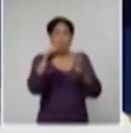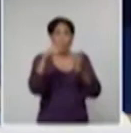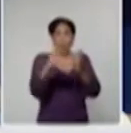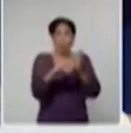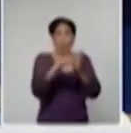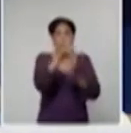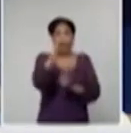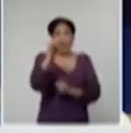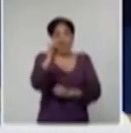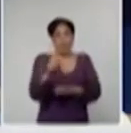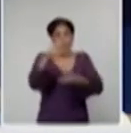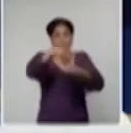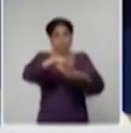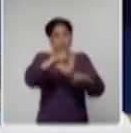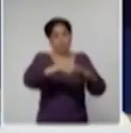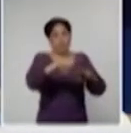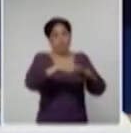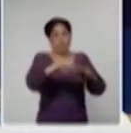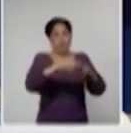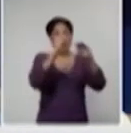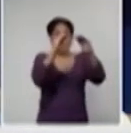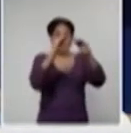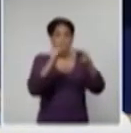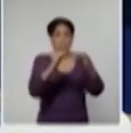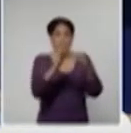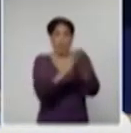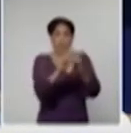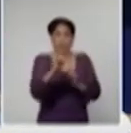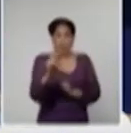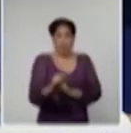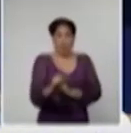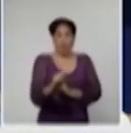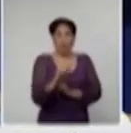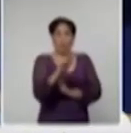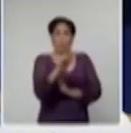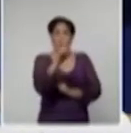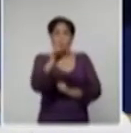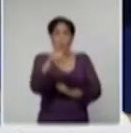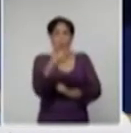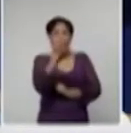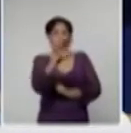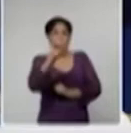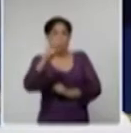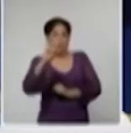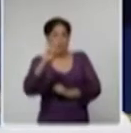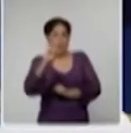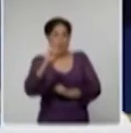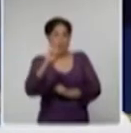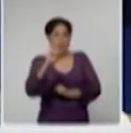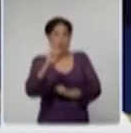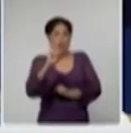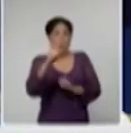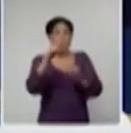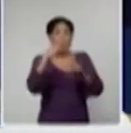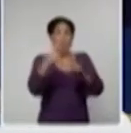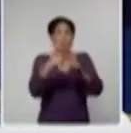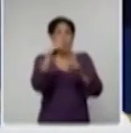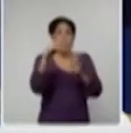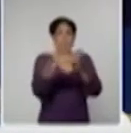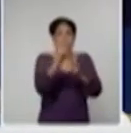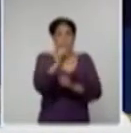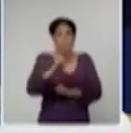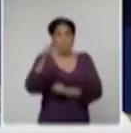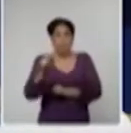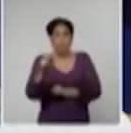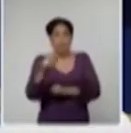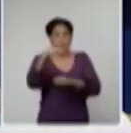provinces of the country and the Isle of Youth Special Municipality continue without reporting cases of the disease over the